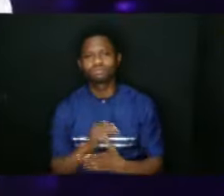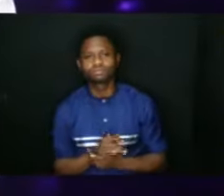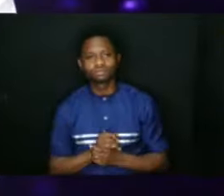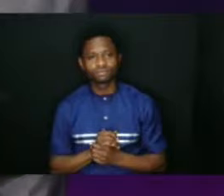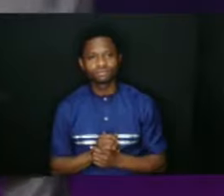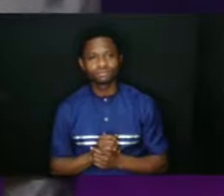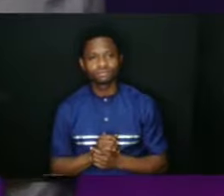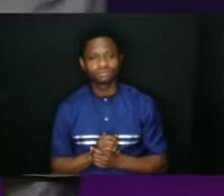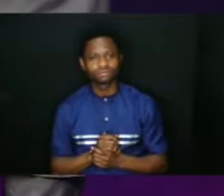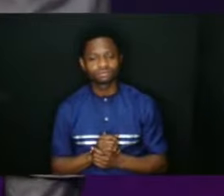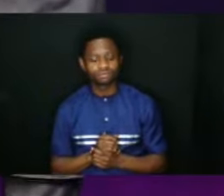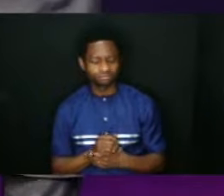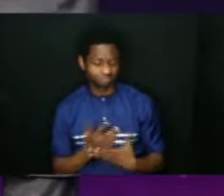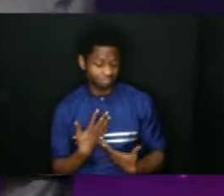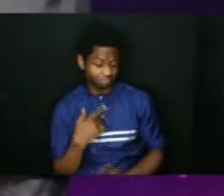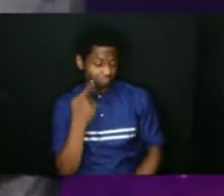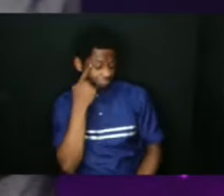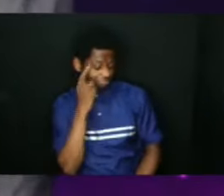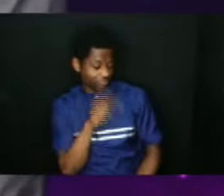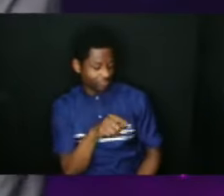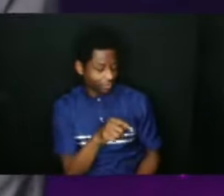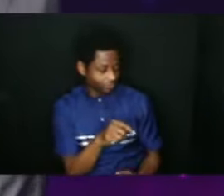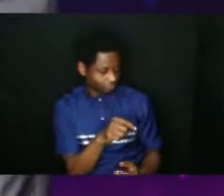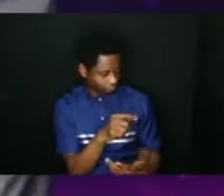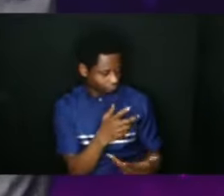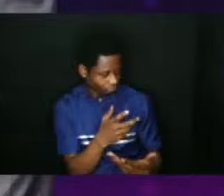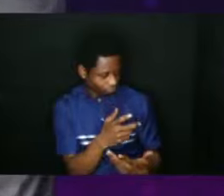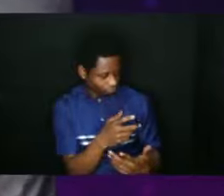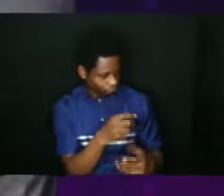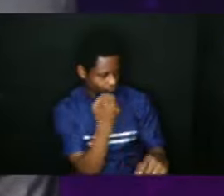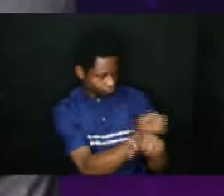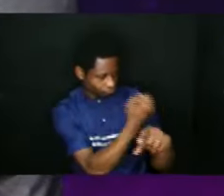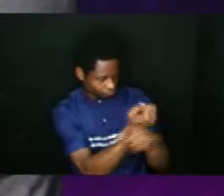In fact, there are nuggets that we need to travel along